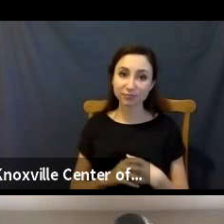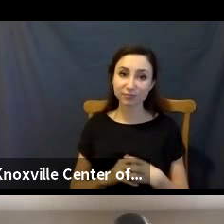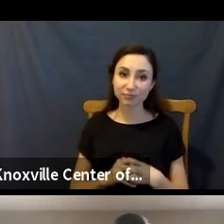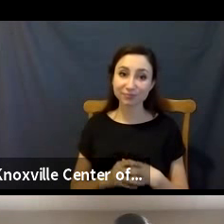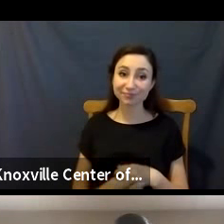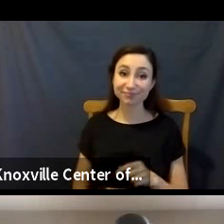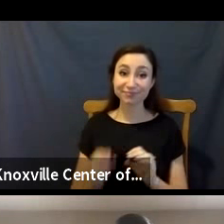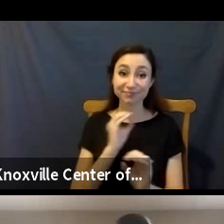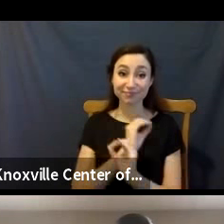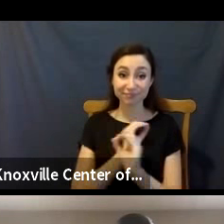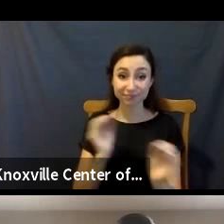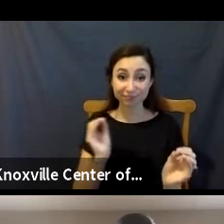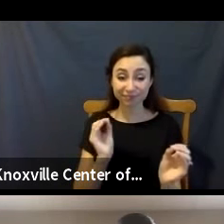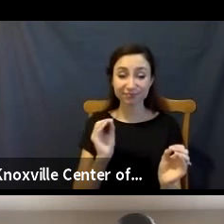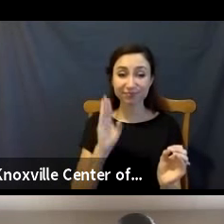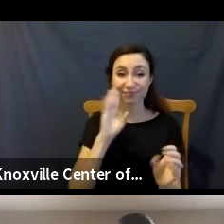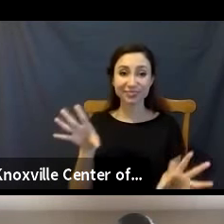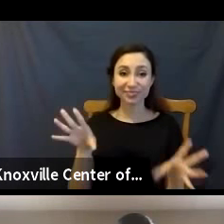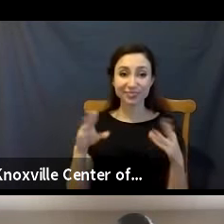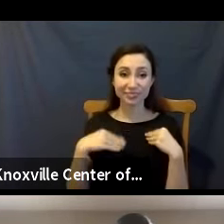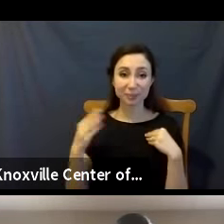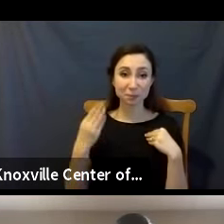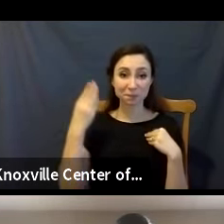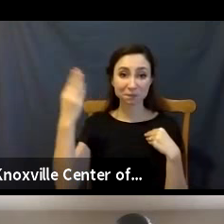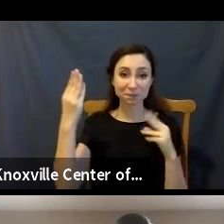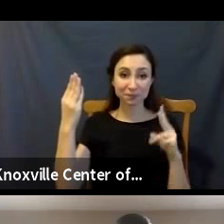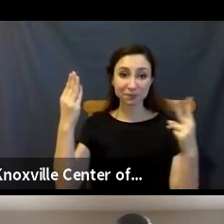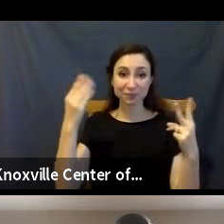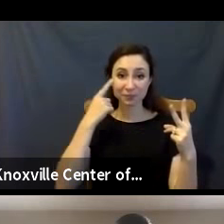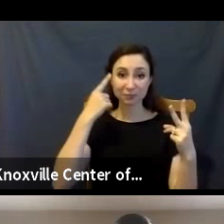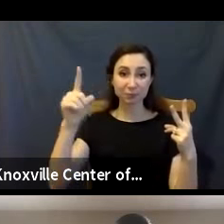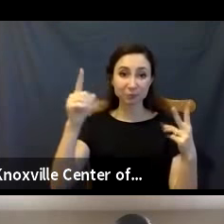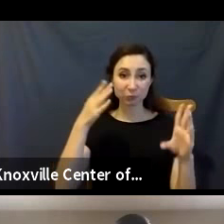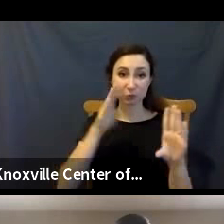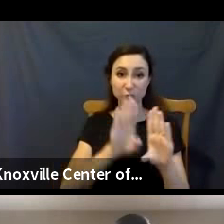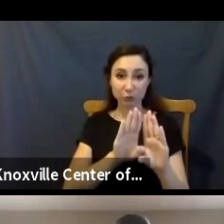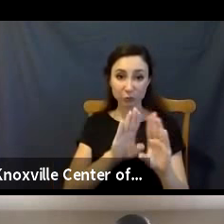If not, we'll accept a motion and a second for adjournment